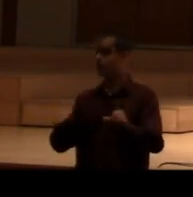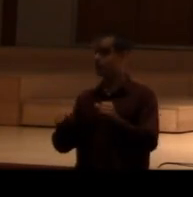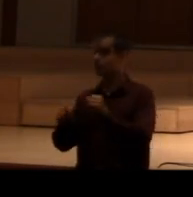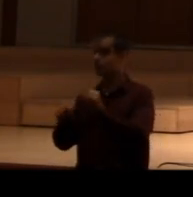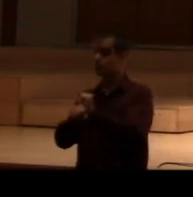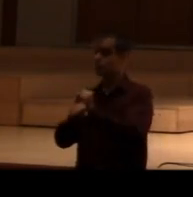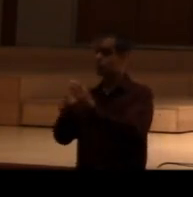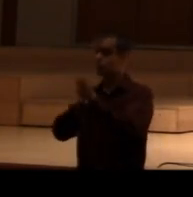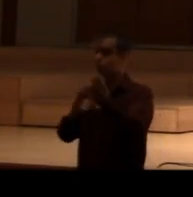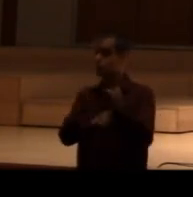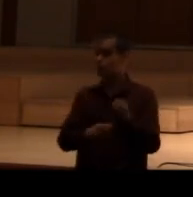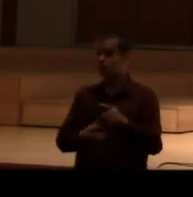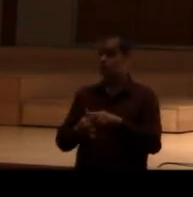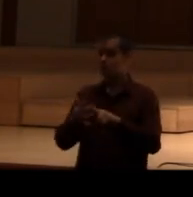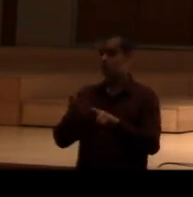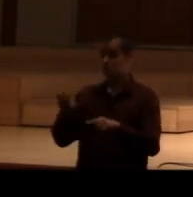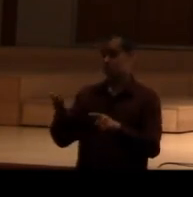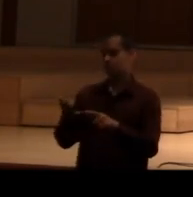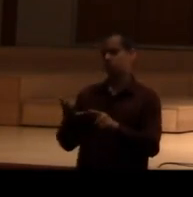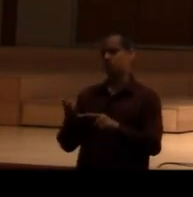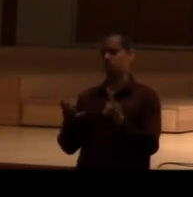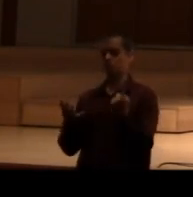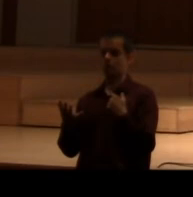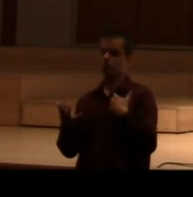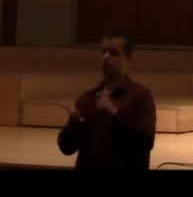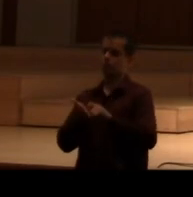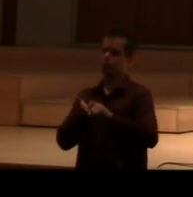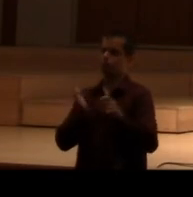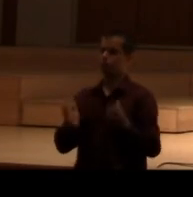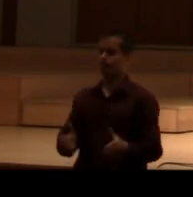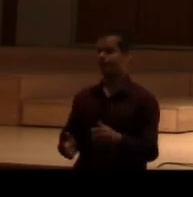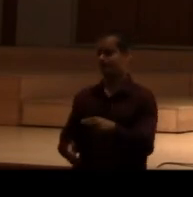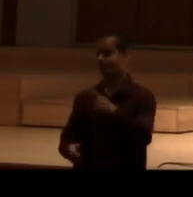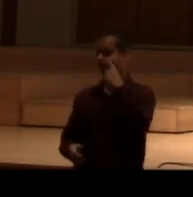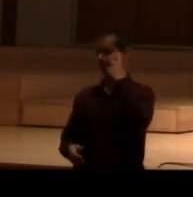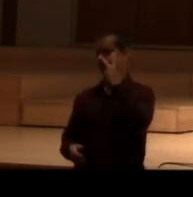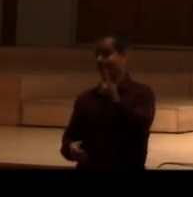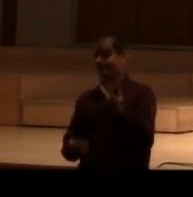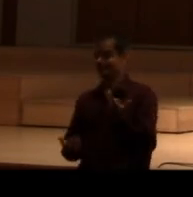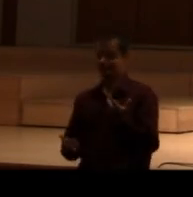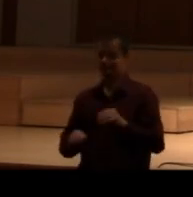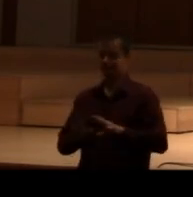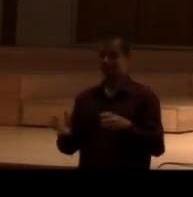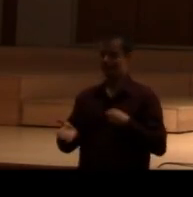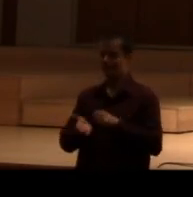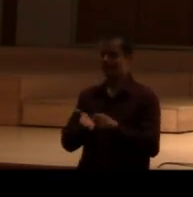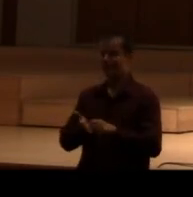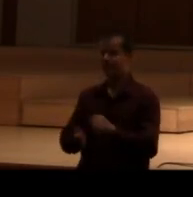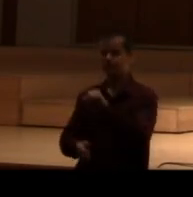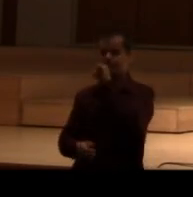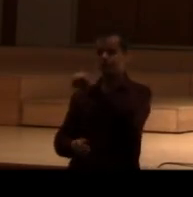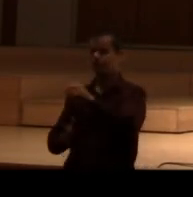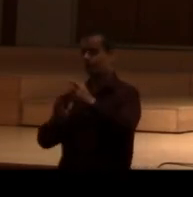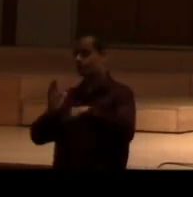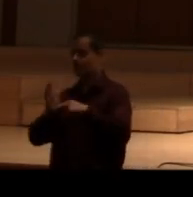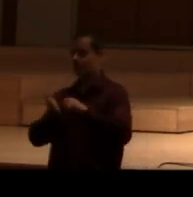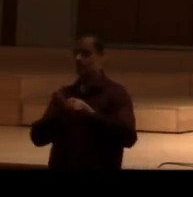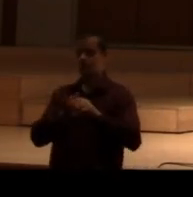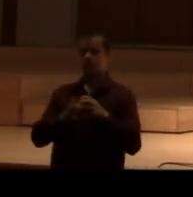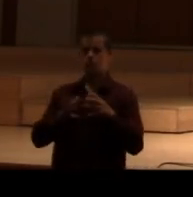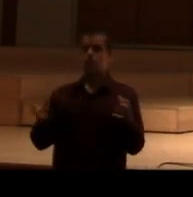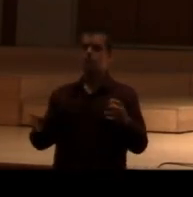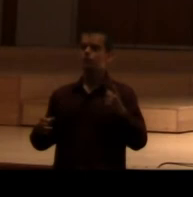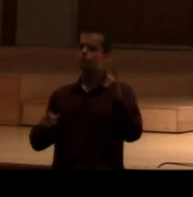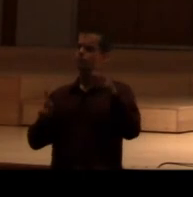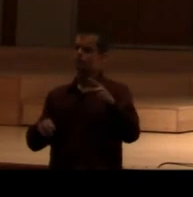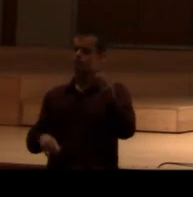I was really into the idea of being a writer, and probably see where I got that from. I love reading and writing so much that when someone